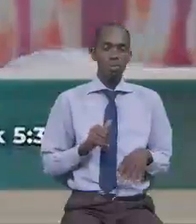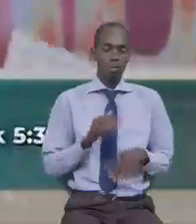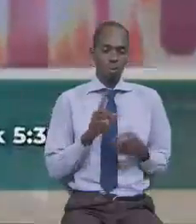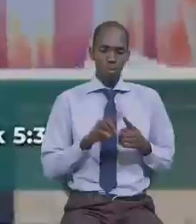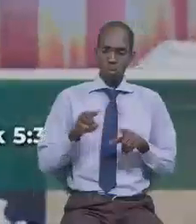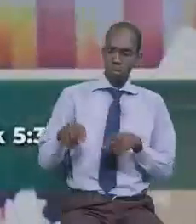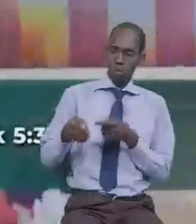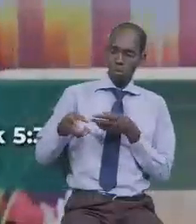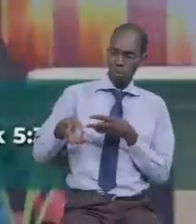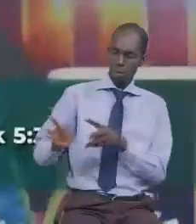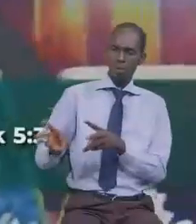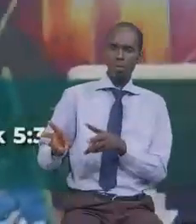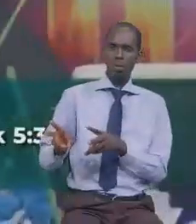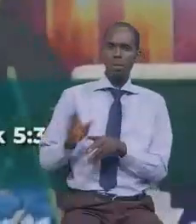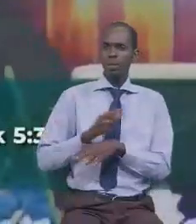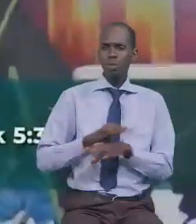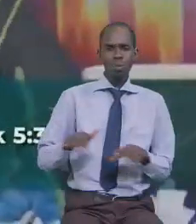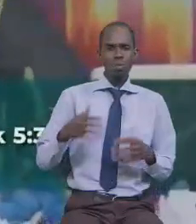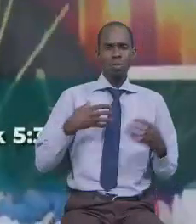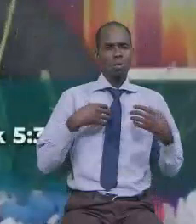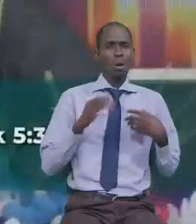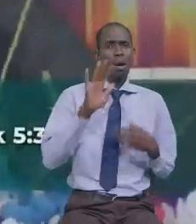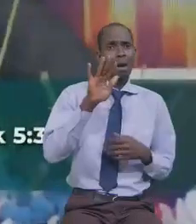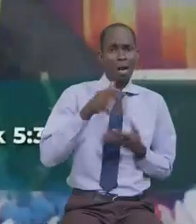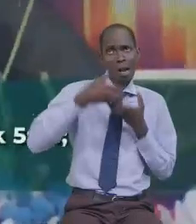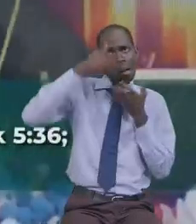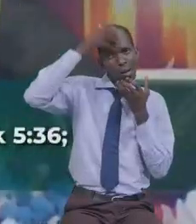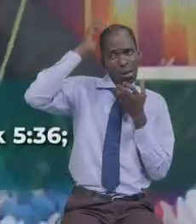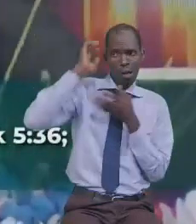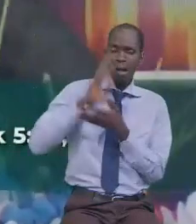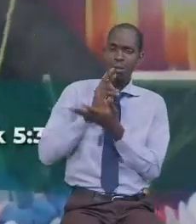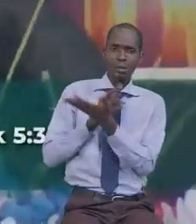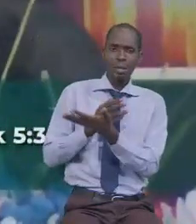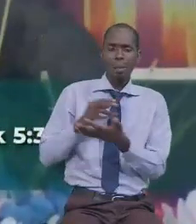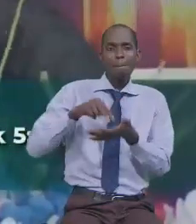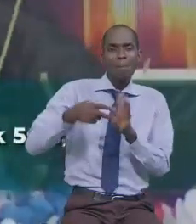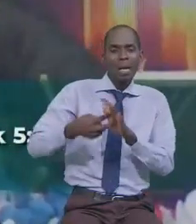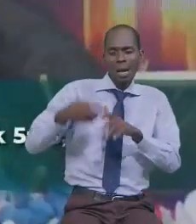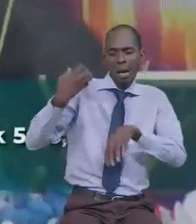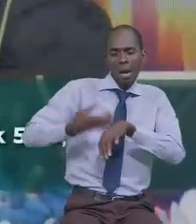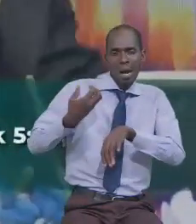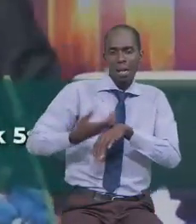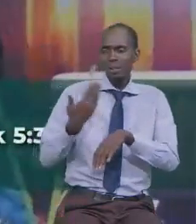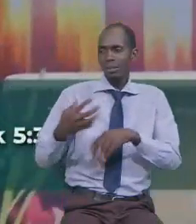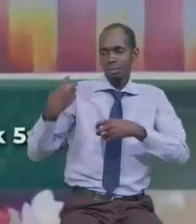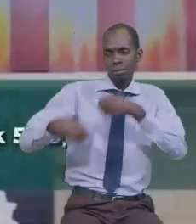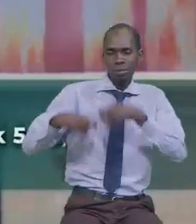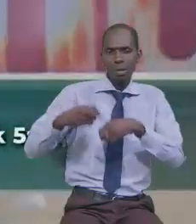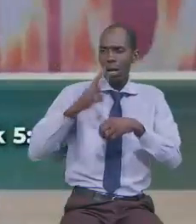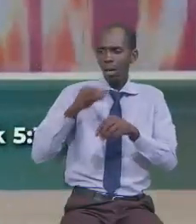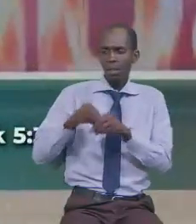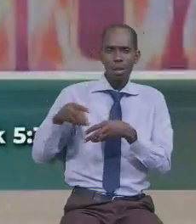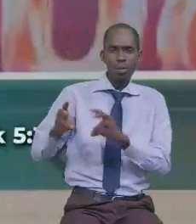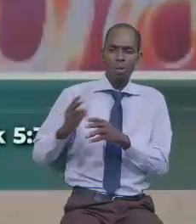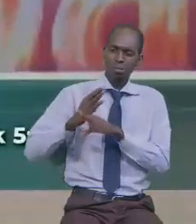a lion is in the way, difficulties are in the way, and hindrances are in the way. Fear